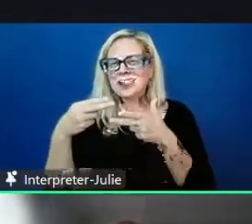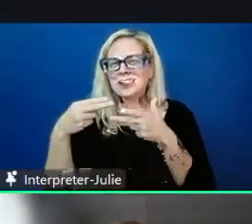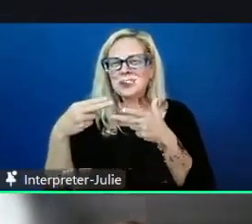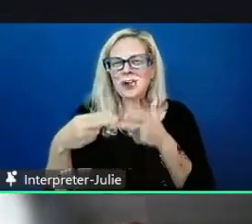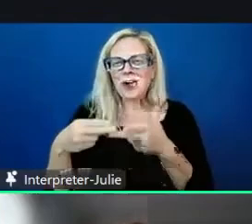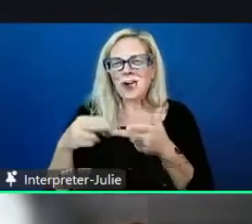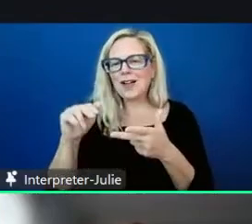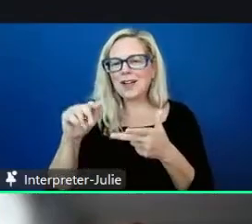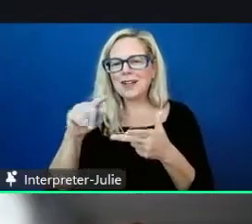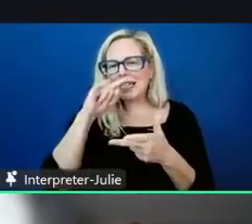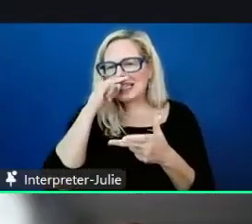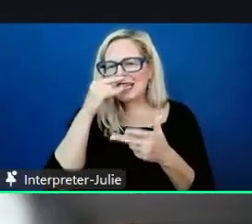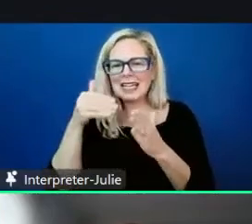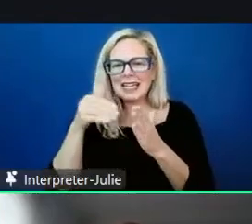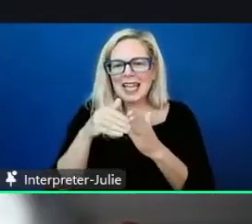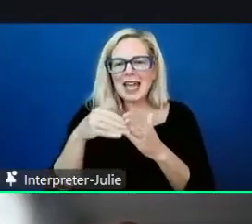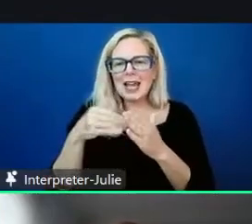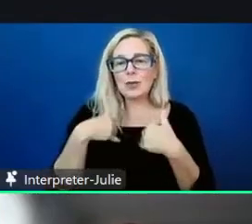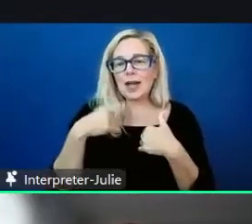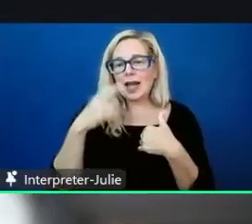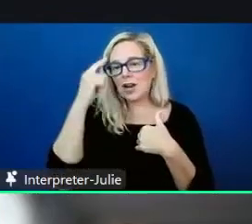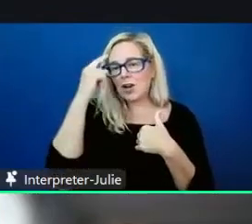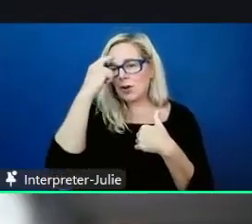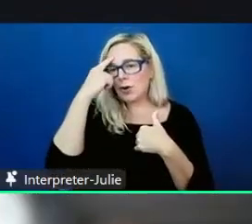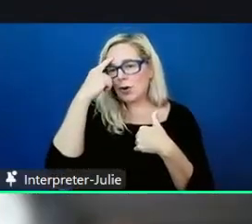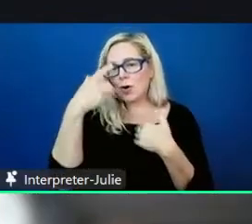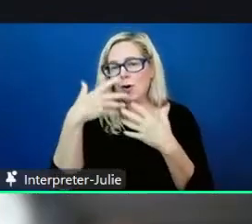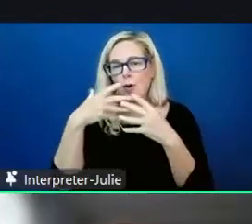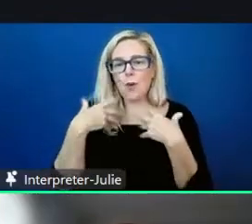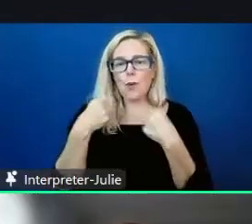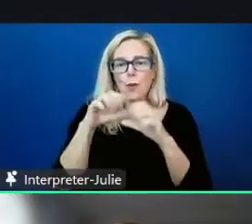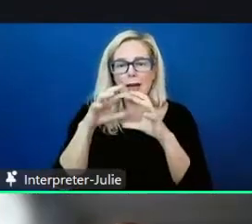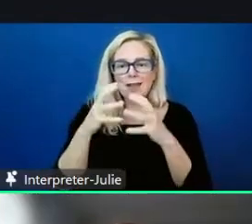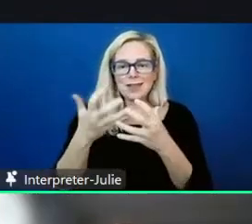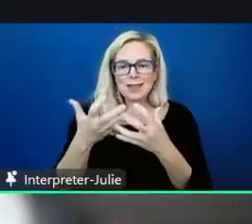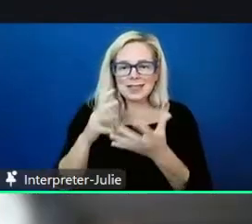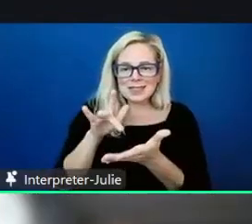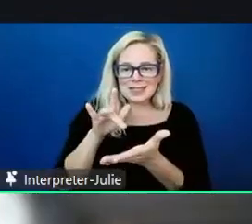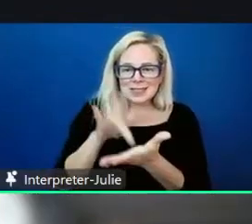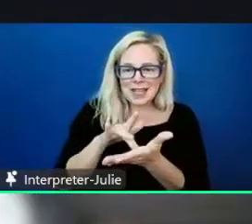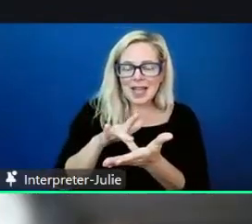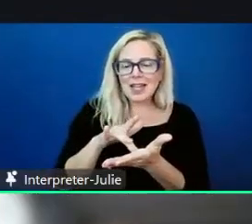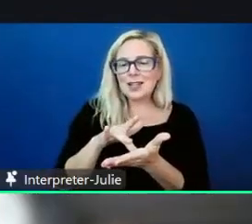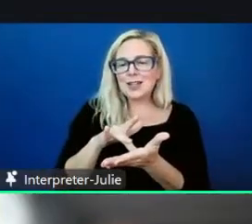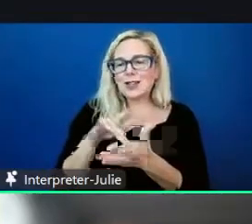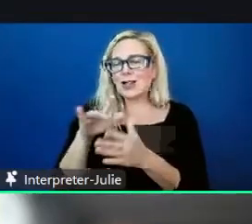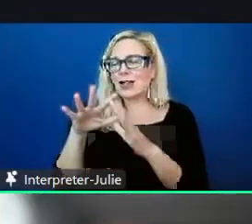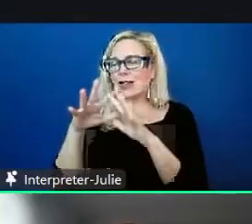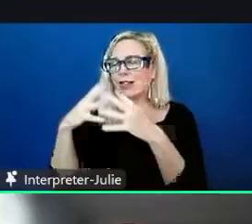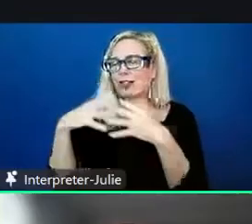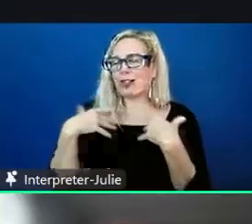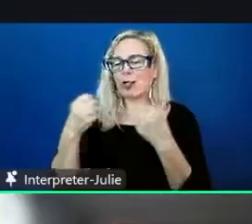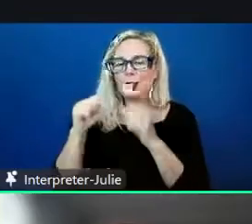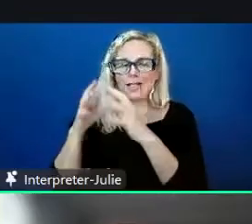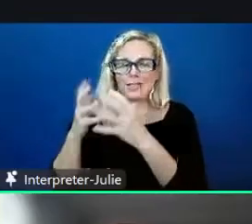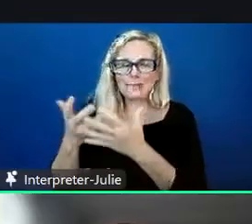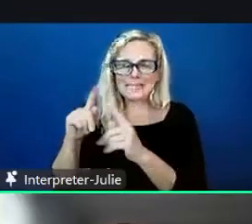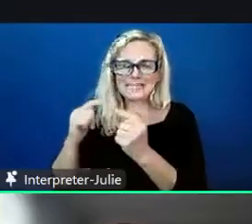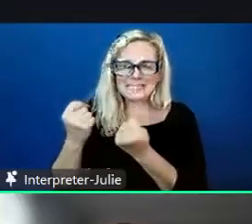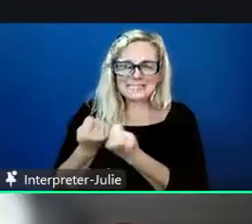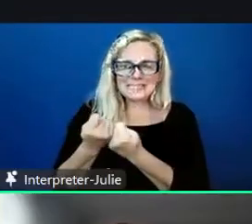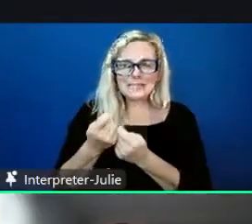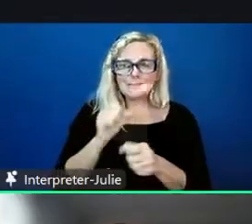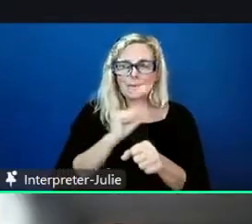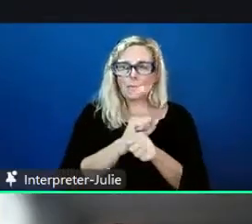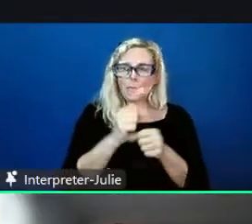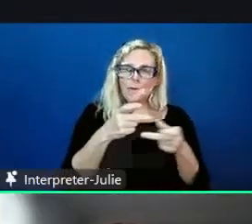partners, which was our Neuro Wellness Center, along with our well-being team, our workplace accommodation specialists. And we also invited